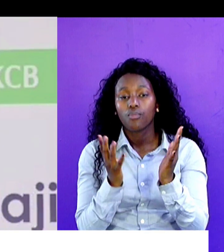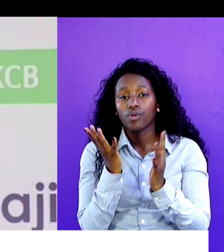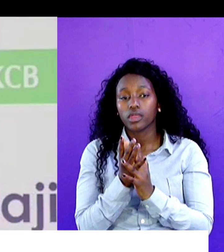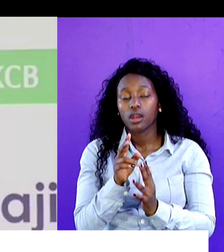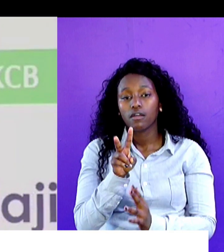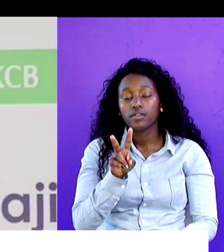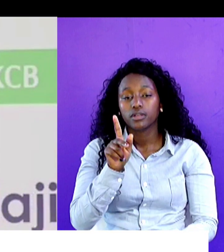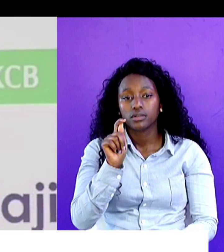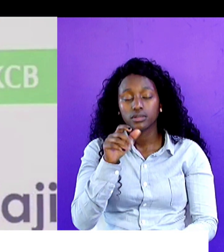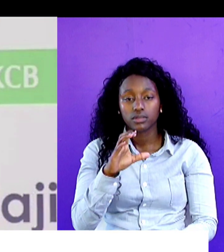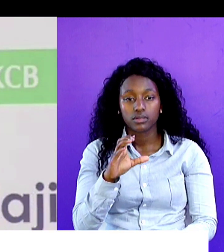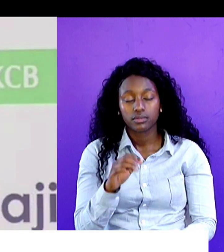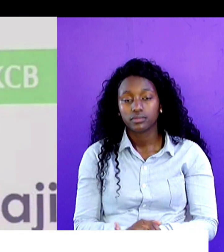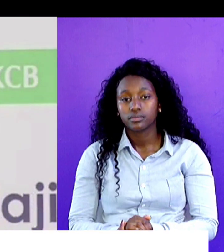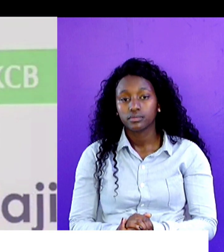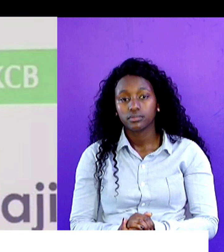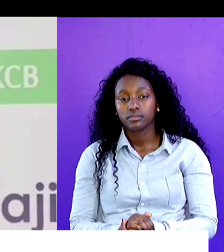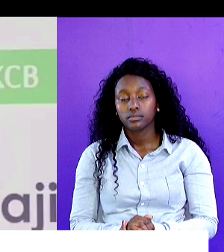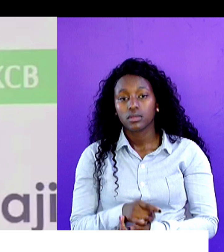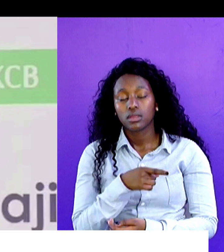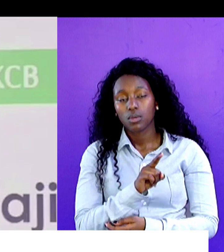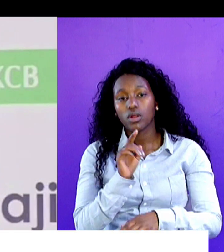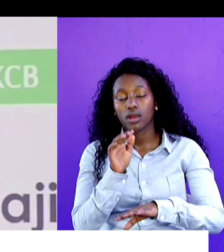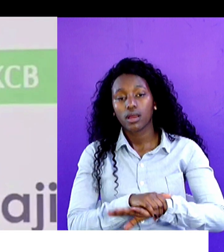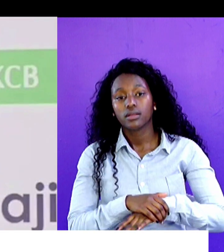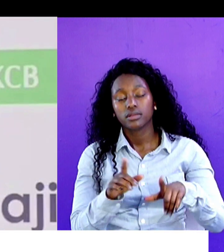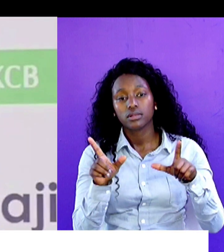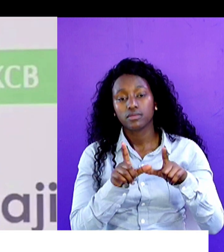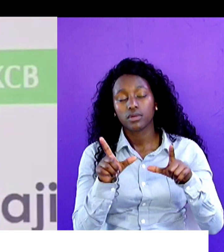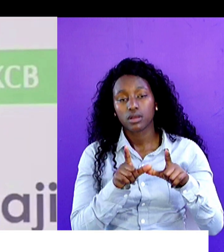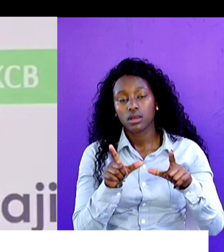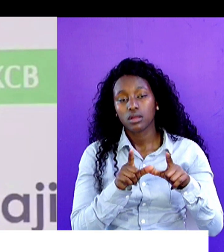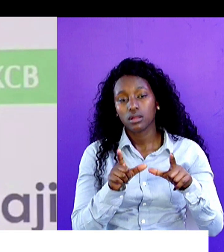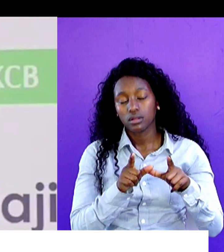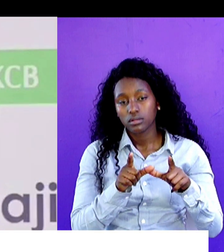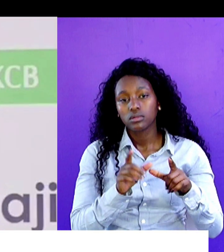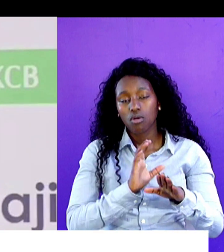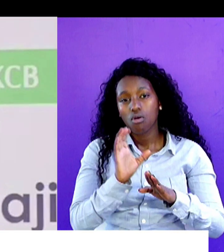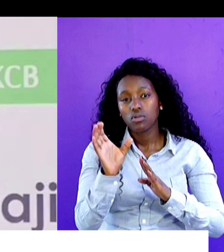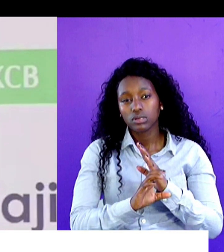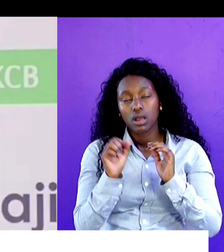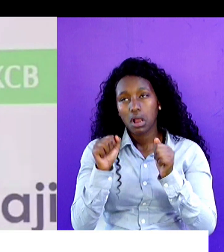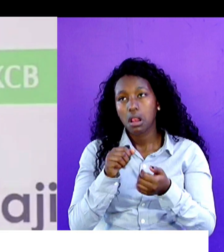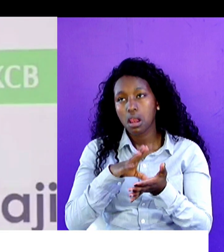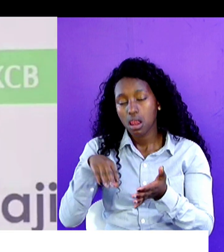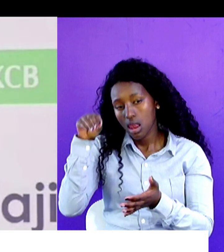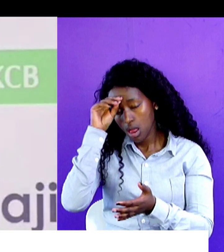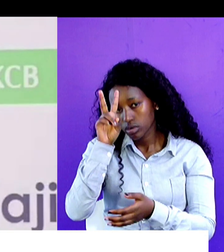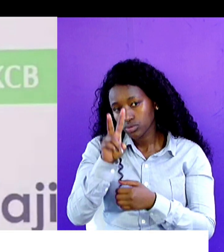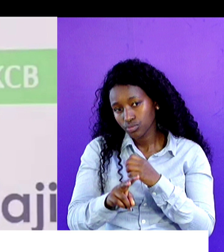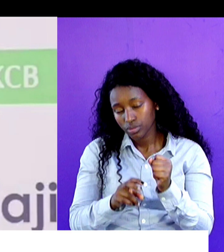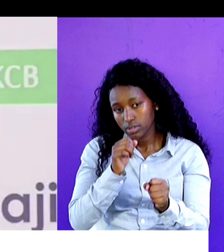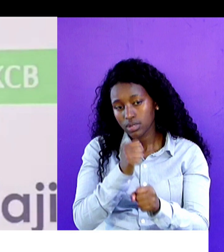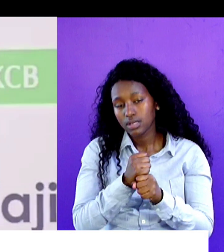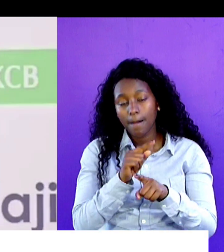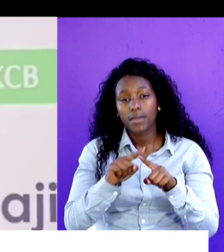a certificate course would have taken them 2 years. Under